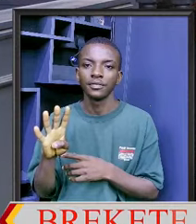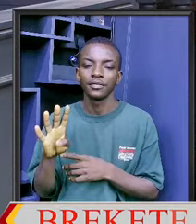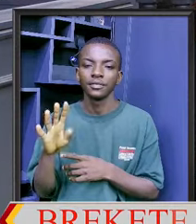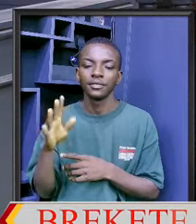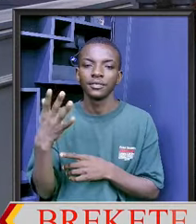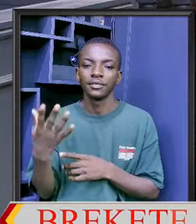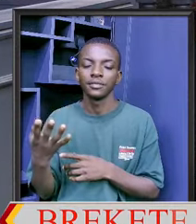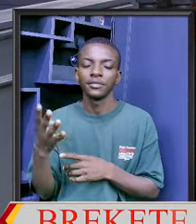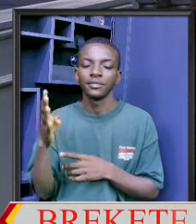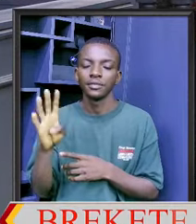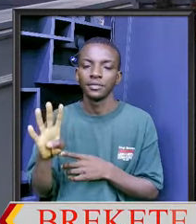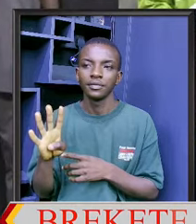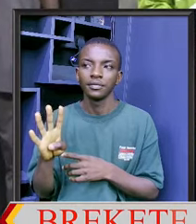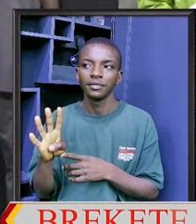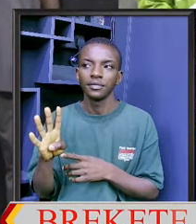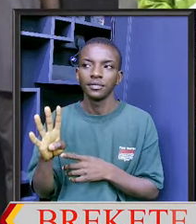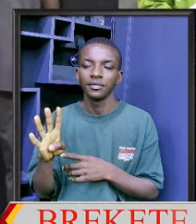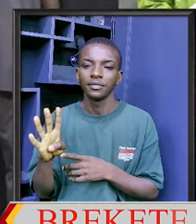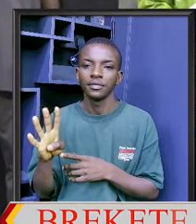54